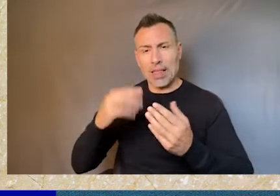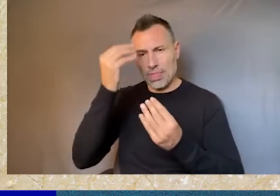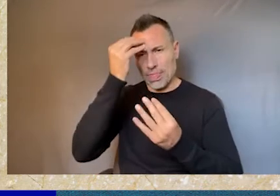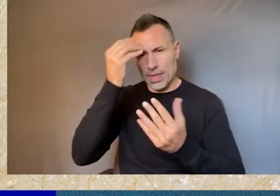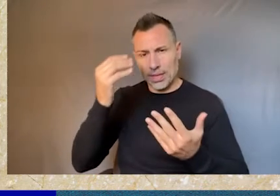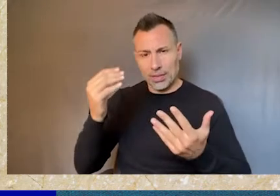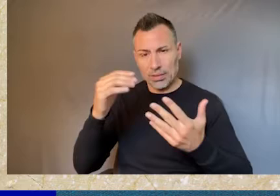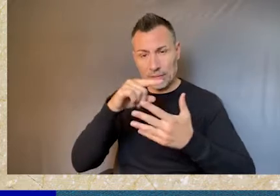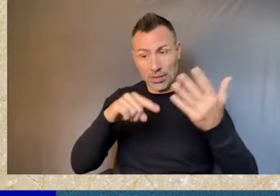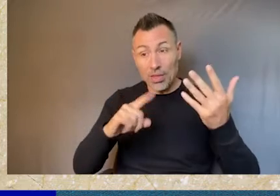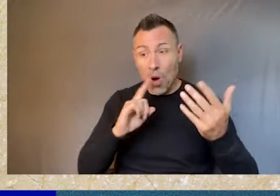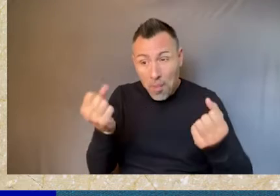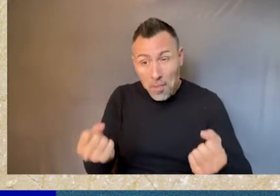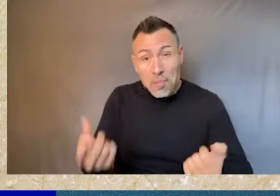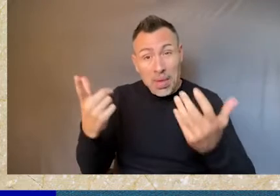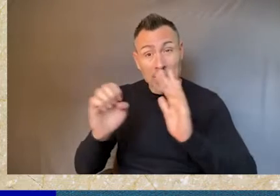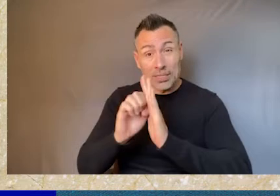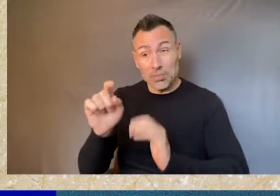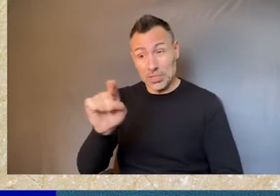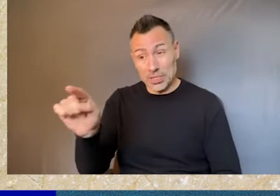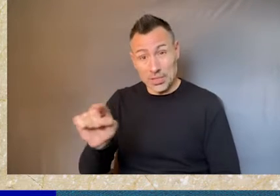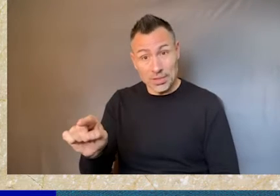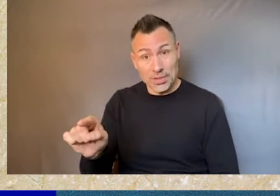many examples listed here, and not even